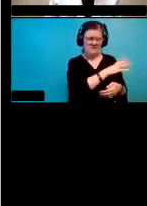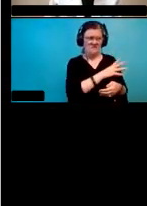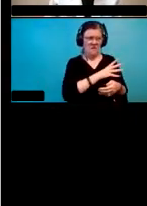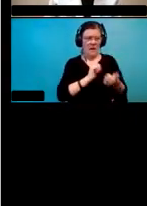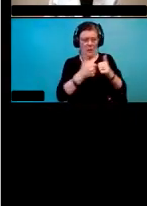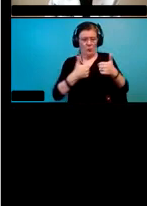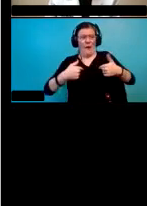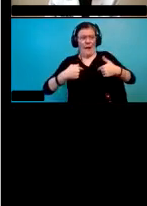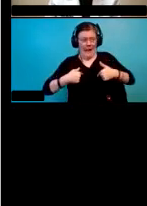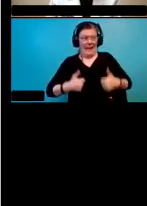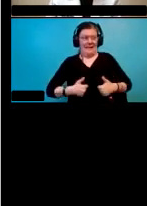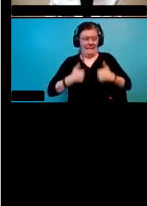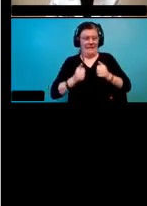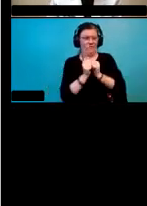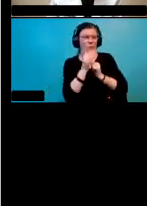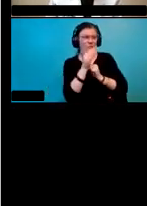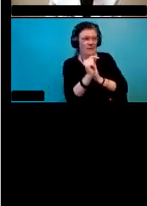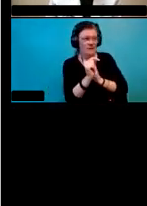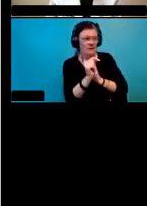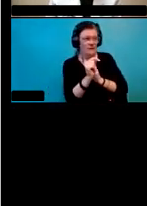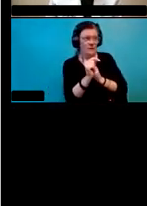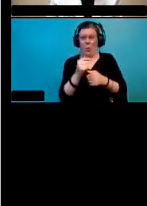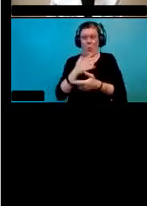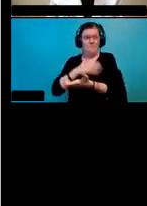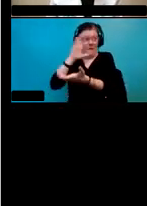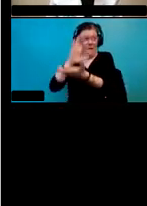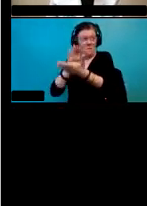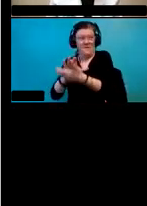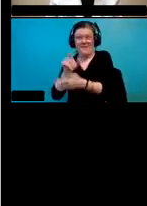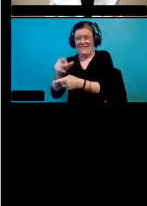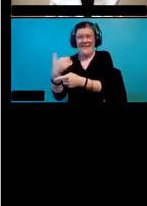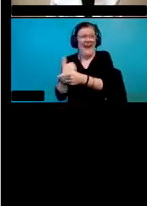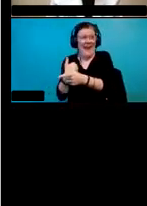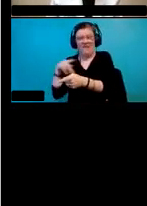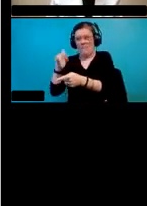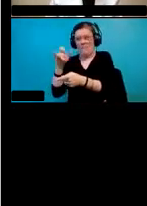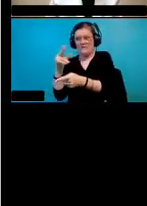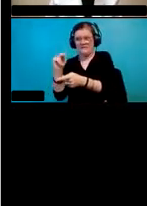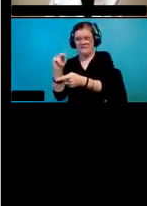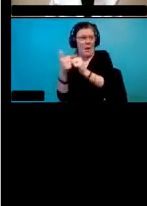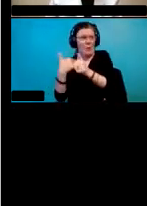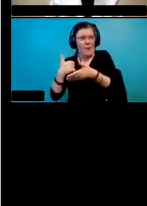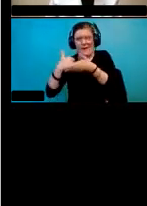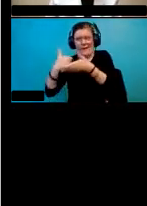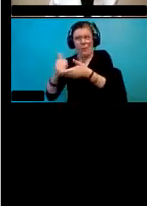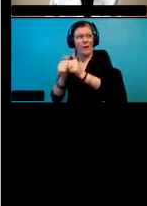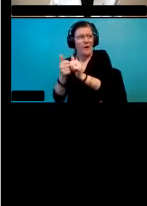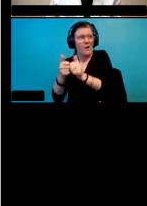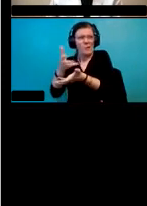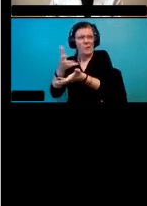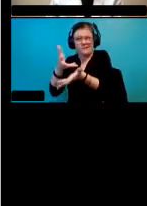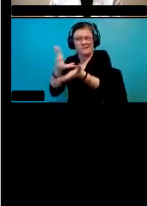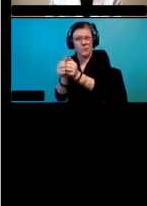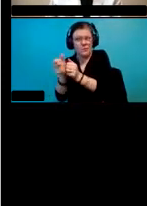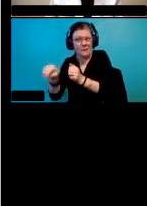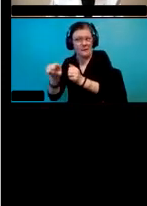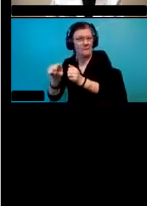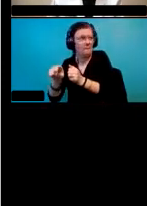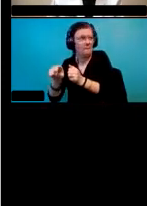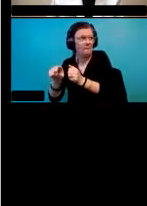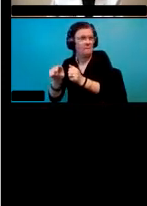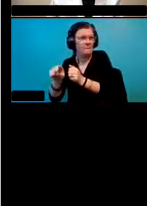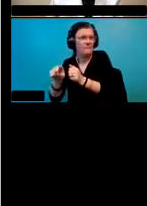manage Parkinson's disease on my own? And what can I do and what kind of changes can I make? Or at least I hope you're thinking